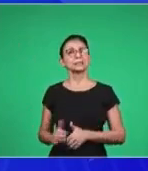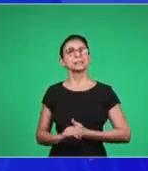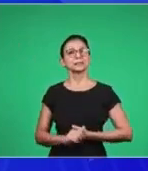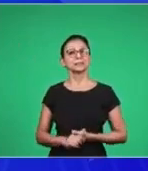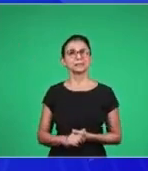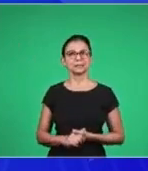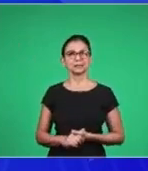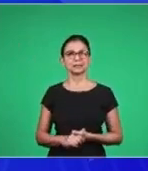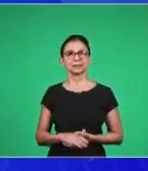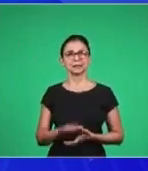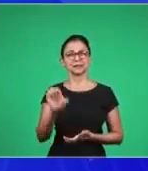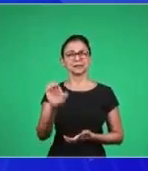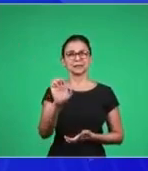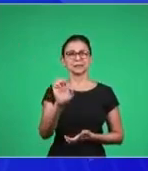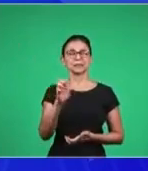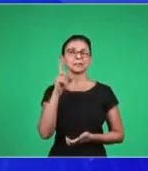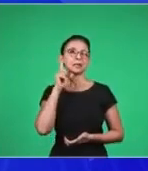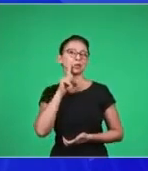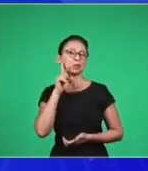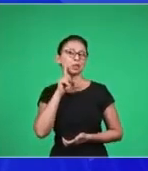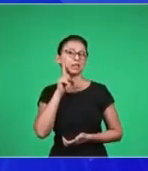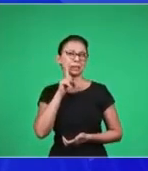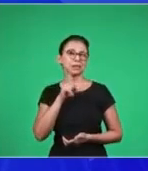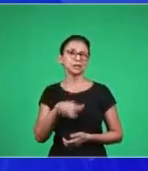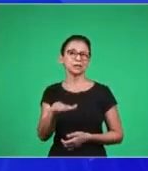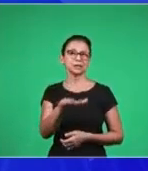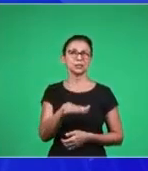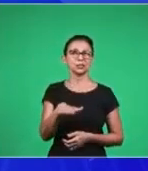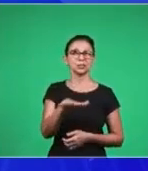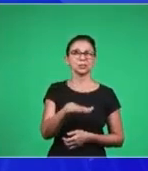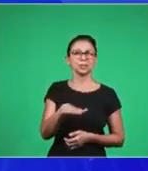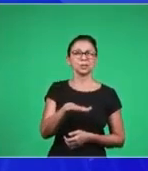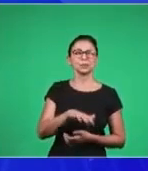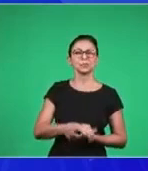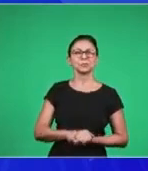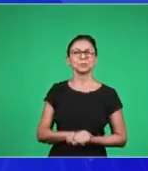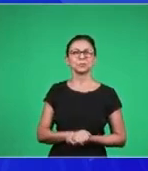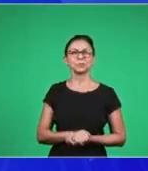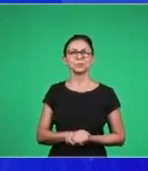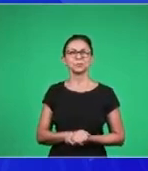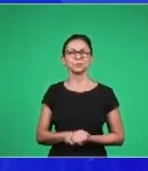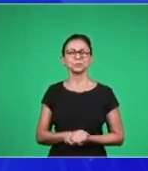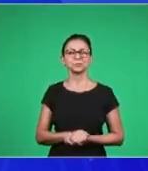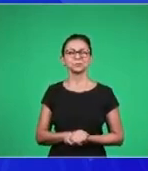There was also a baptism in the Church of Hyannis in Massachusetts.